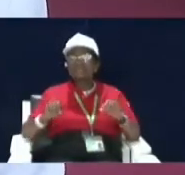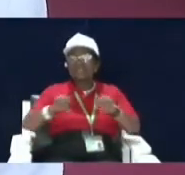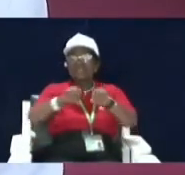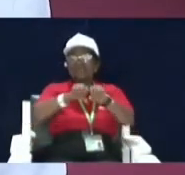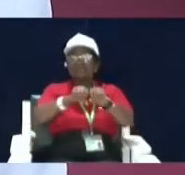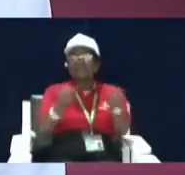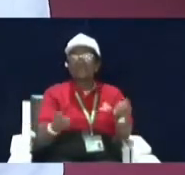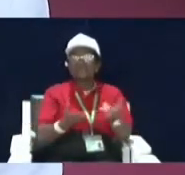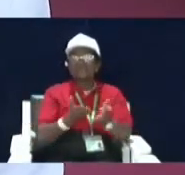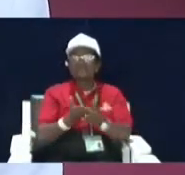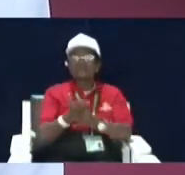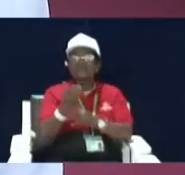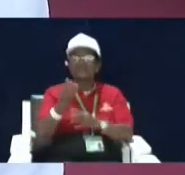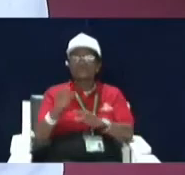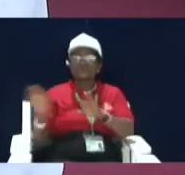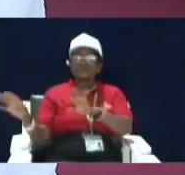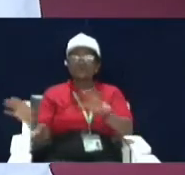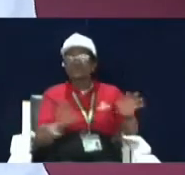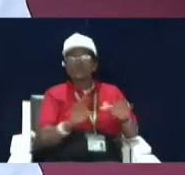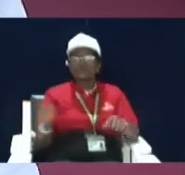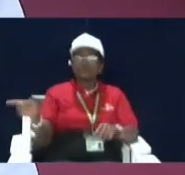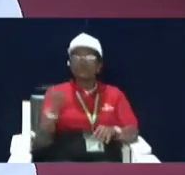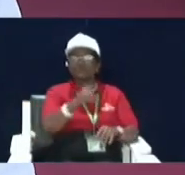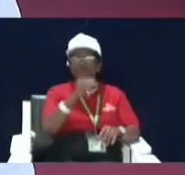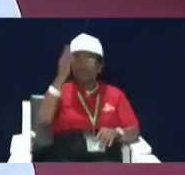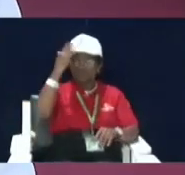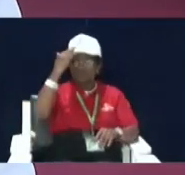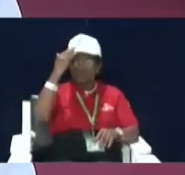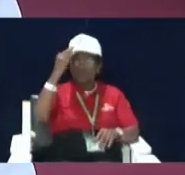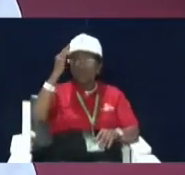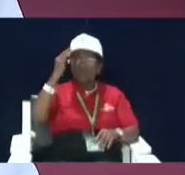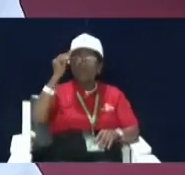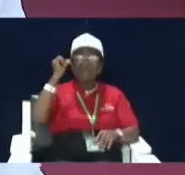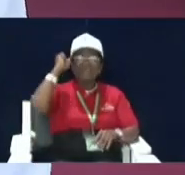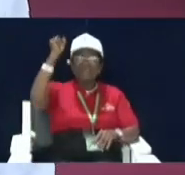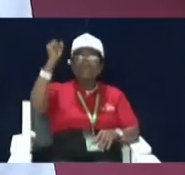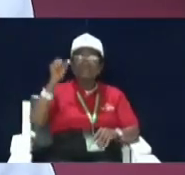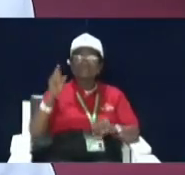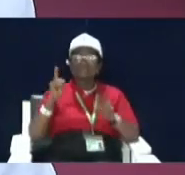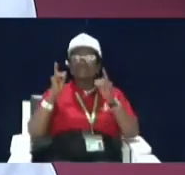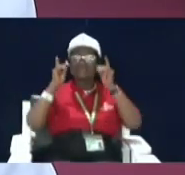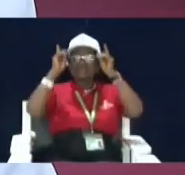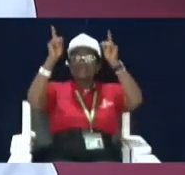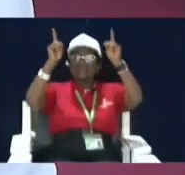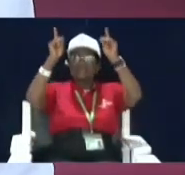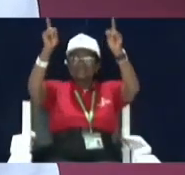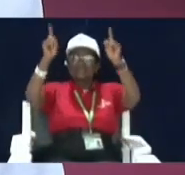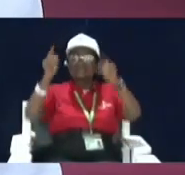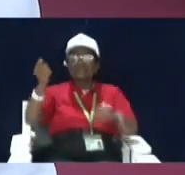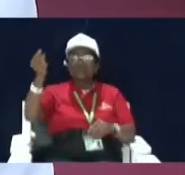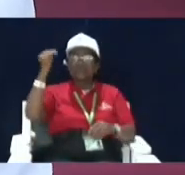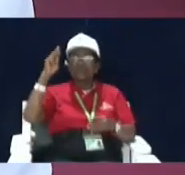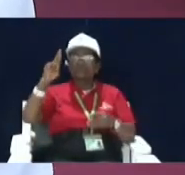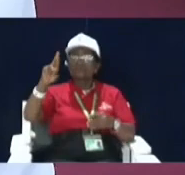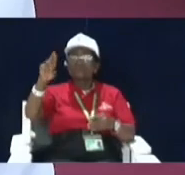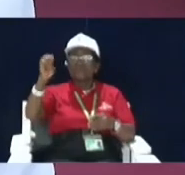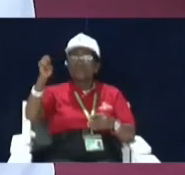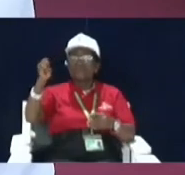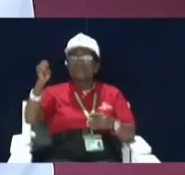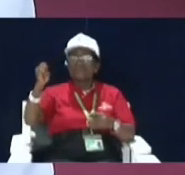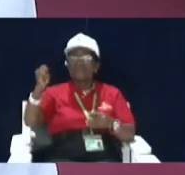do you know his destiny was rearranged that day? Because Jesus Christ told